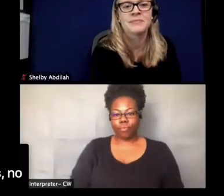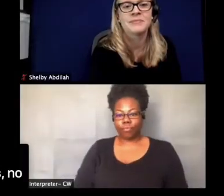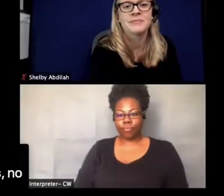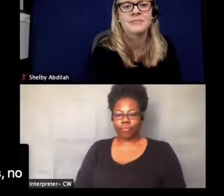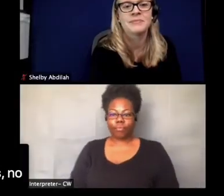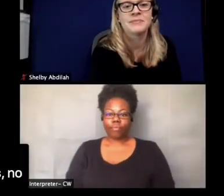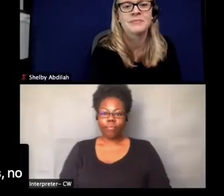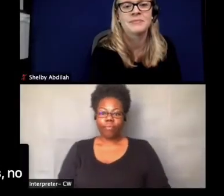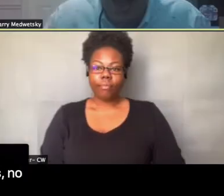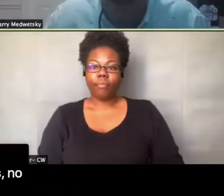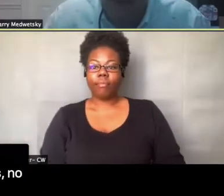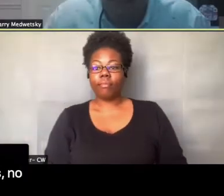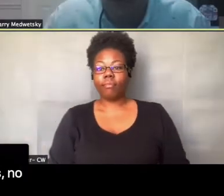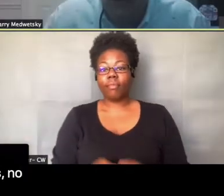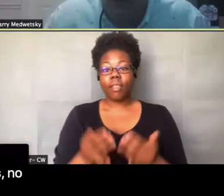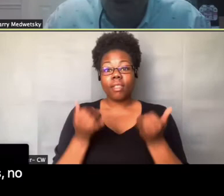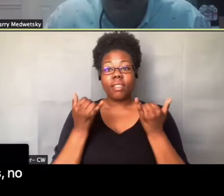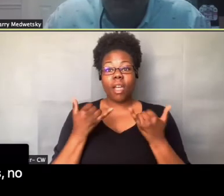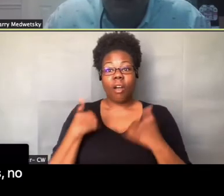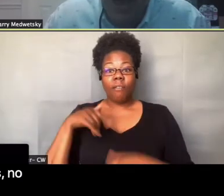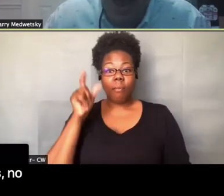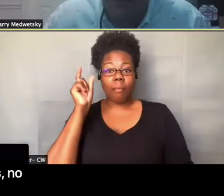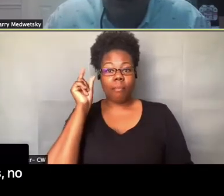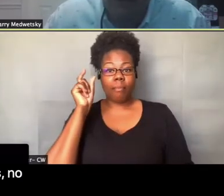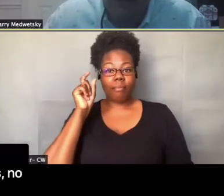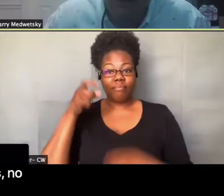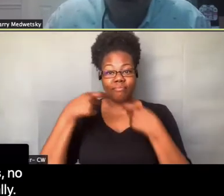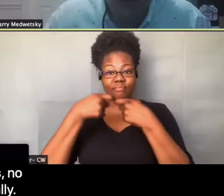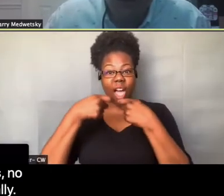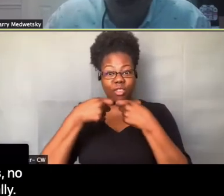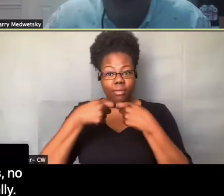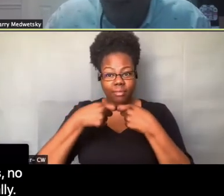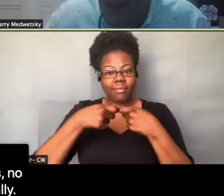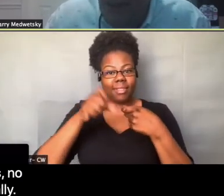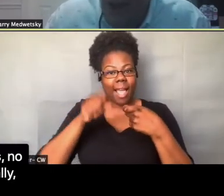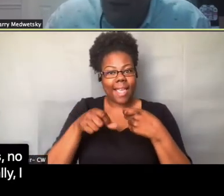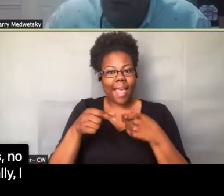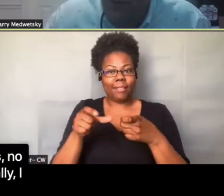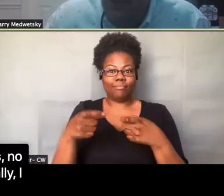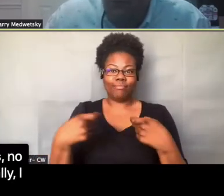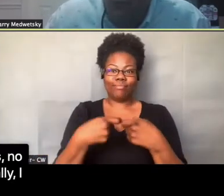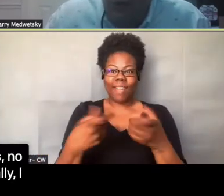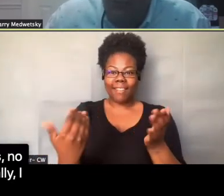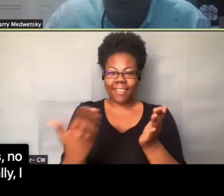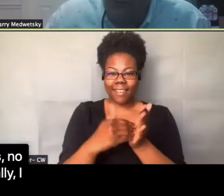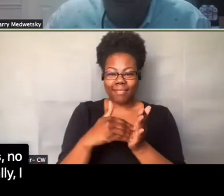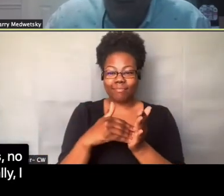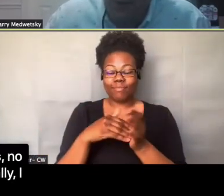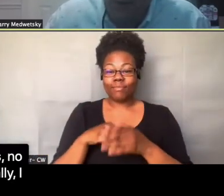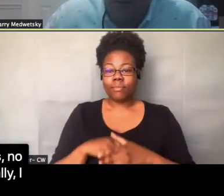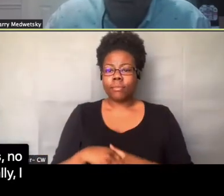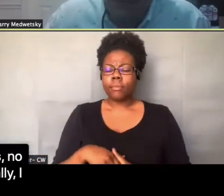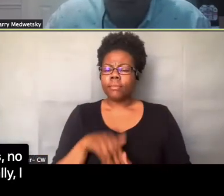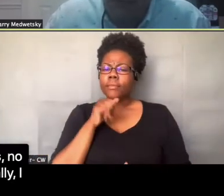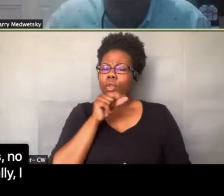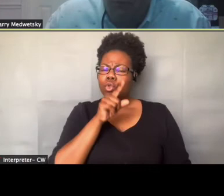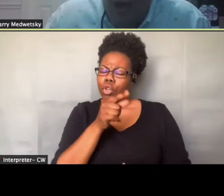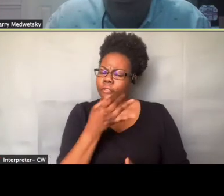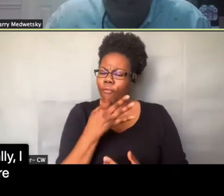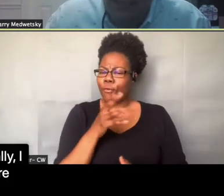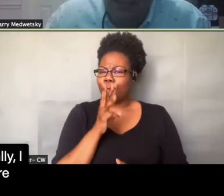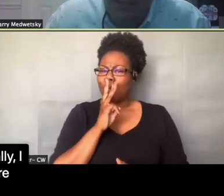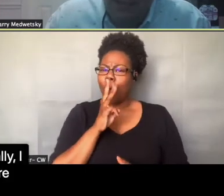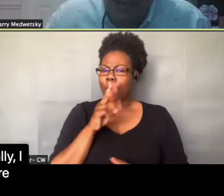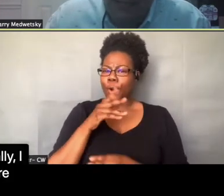can charge. And by being rechargeable, actually, I don't know if they're waterproof, but they're much more